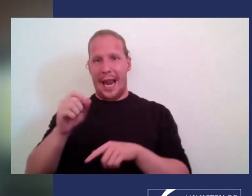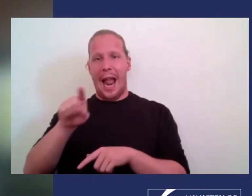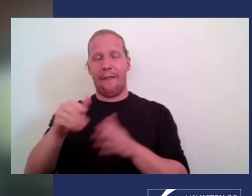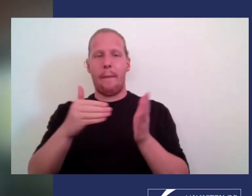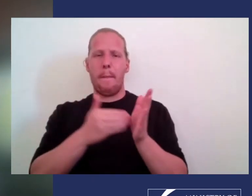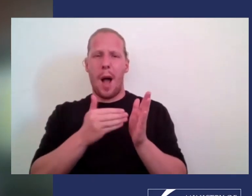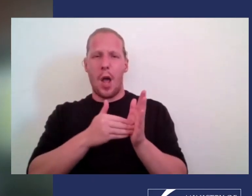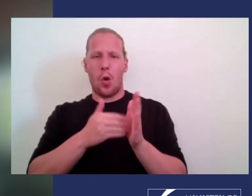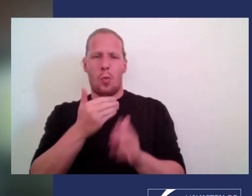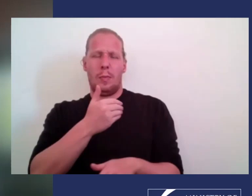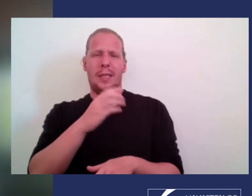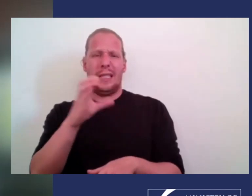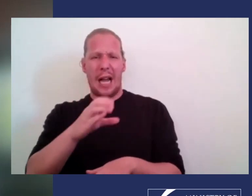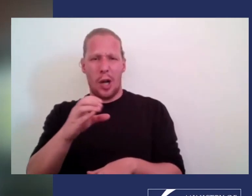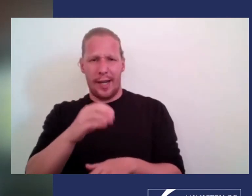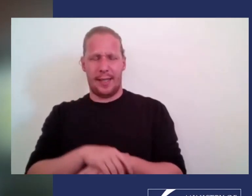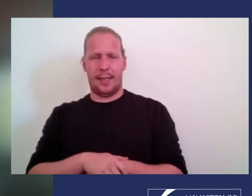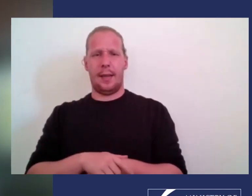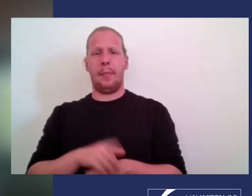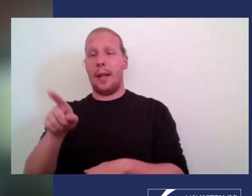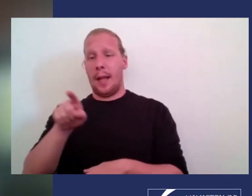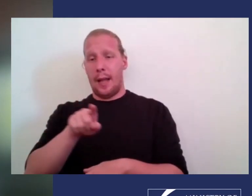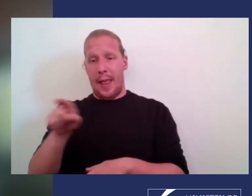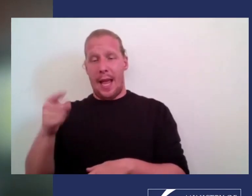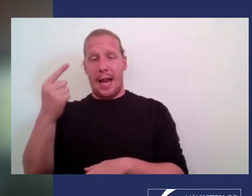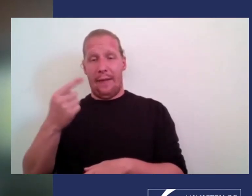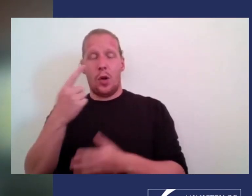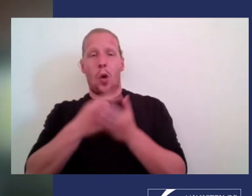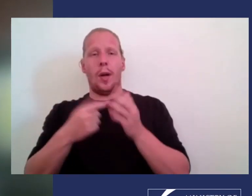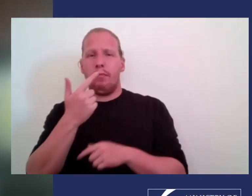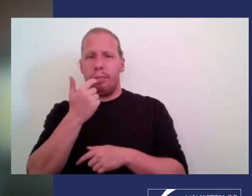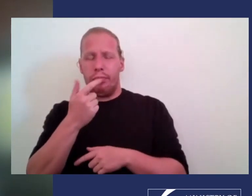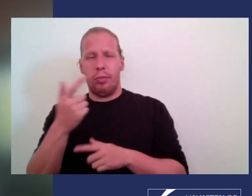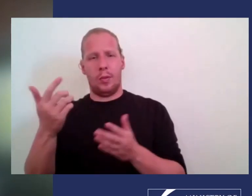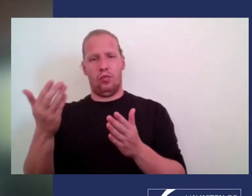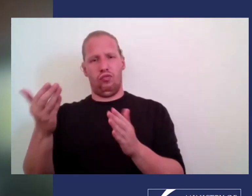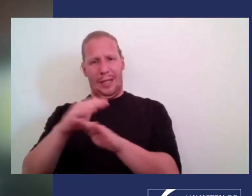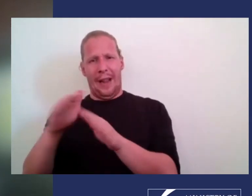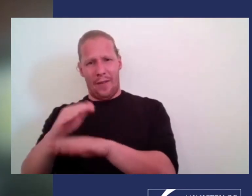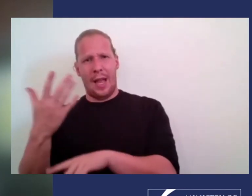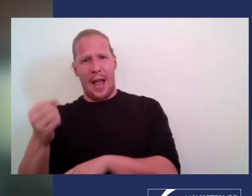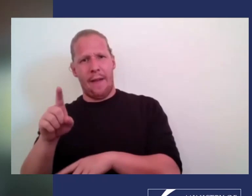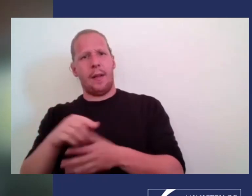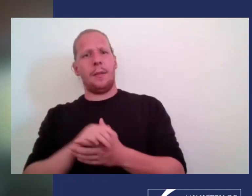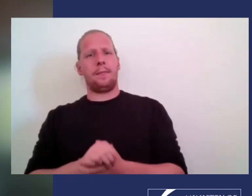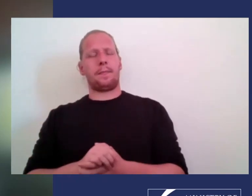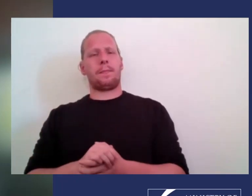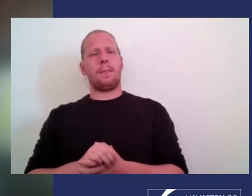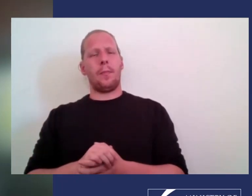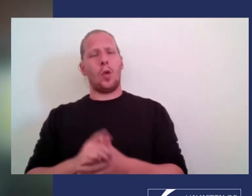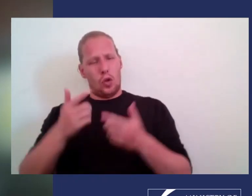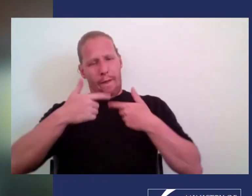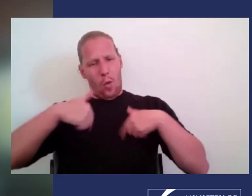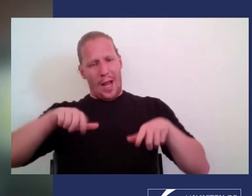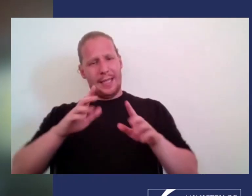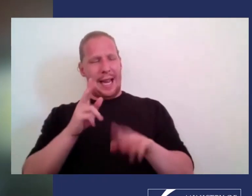and most have recovered, the others are recovering. So I think as paediatricians, we're pretty comfortable that this is a